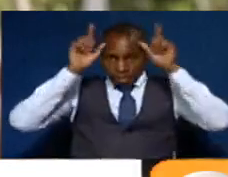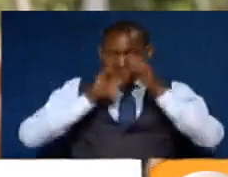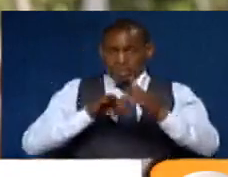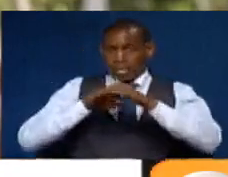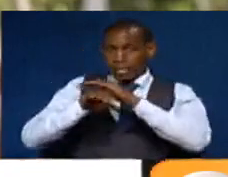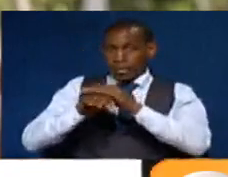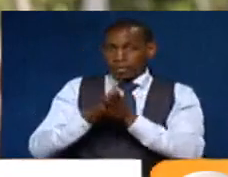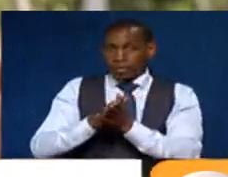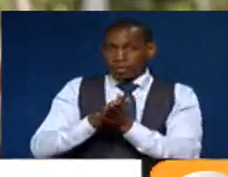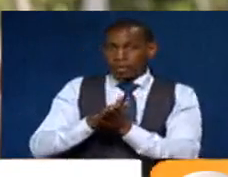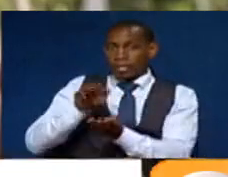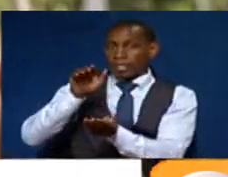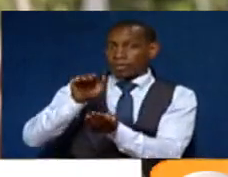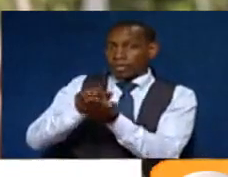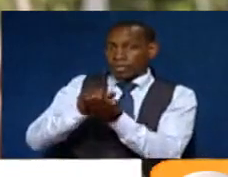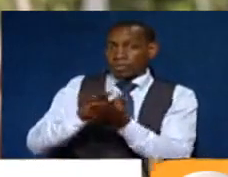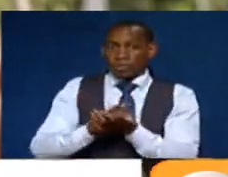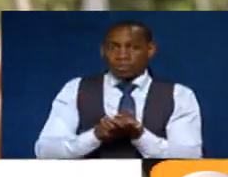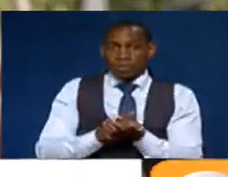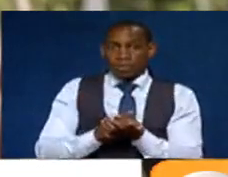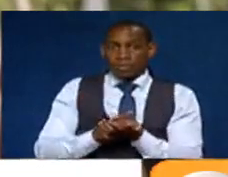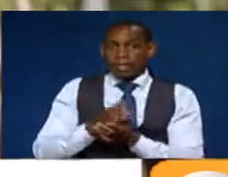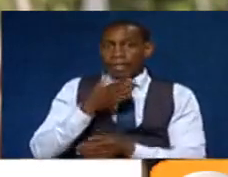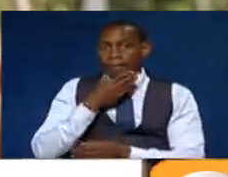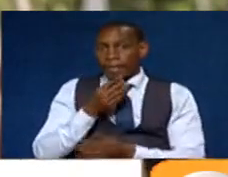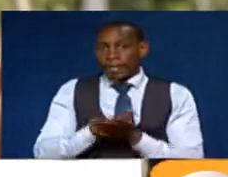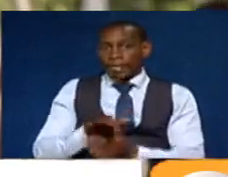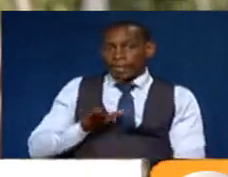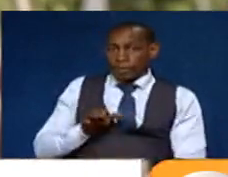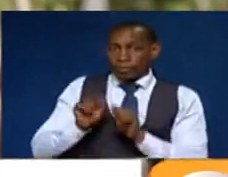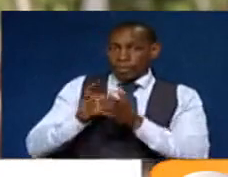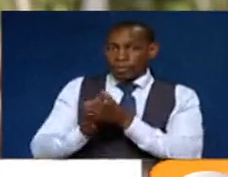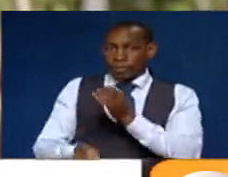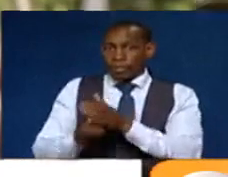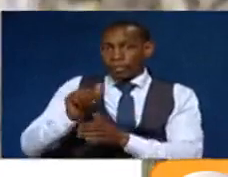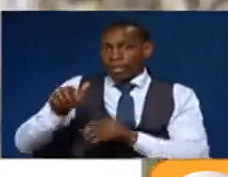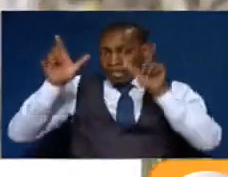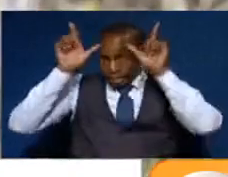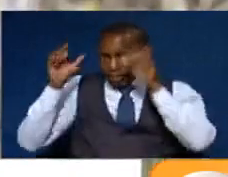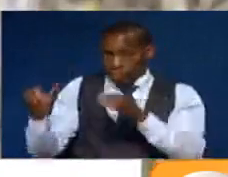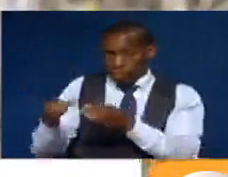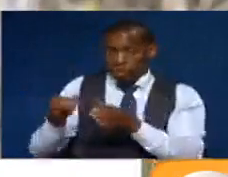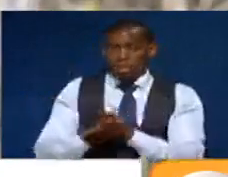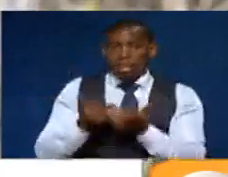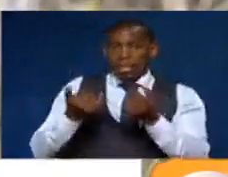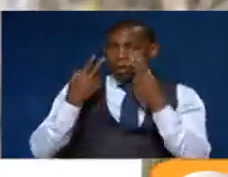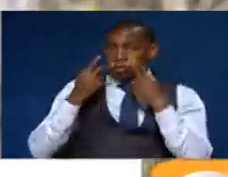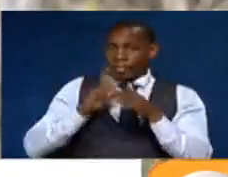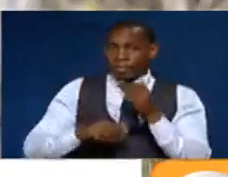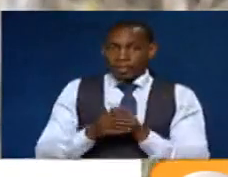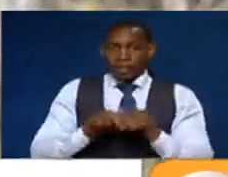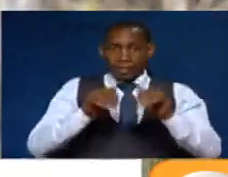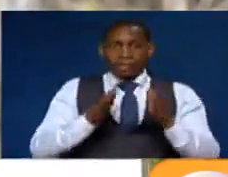breeding stock. That is the breeding males and the breeding females. We have found